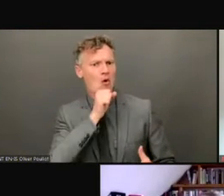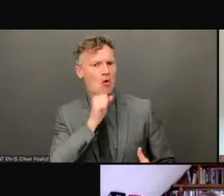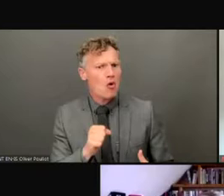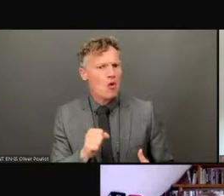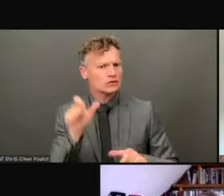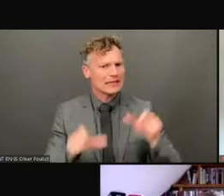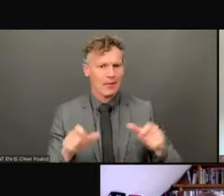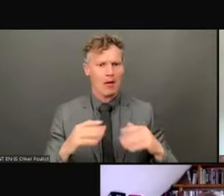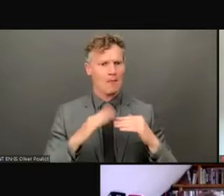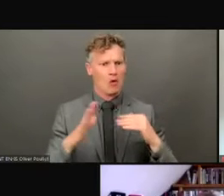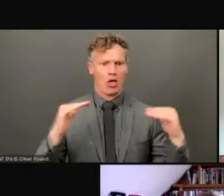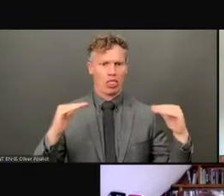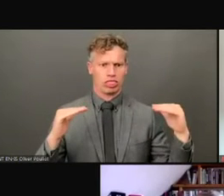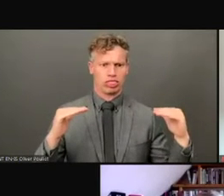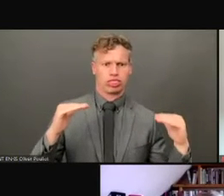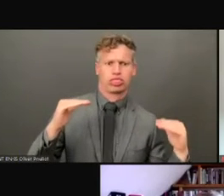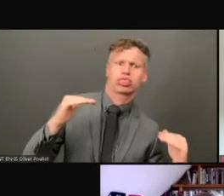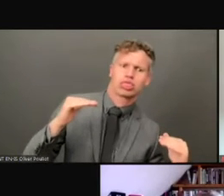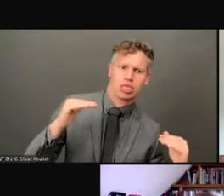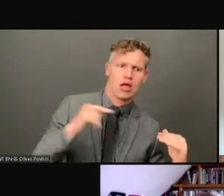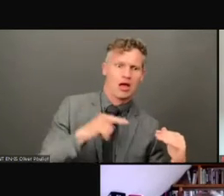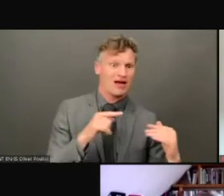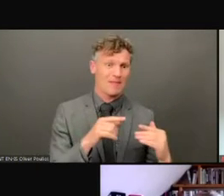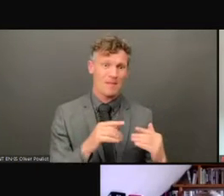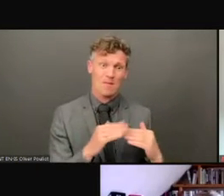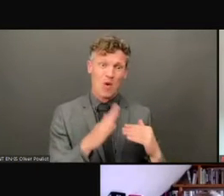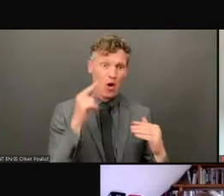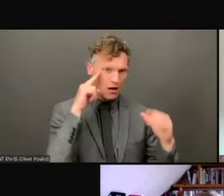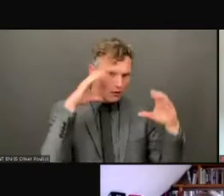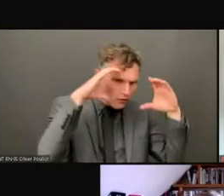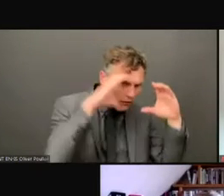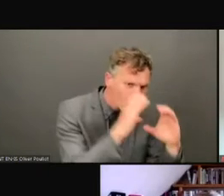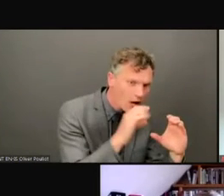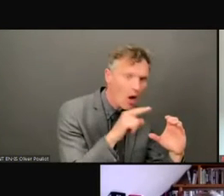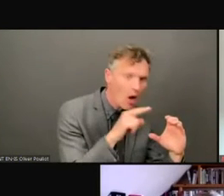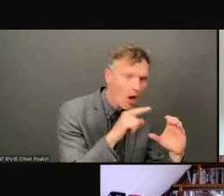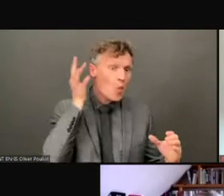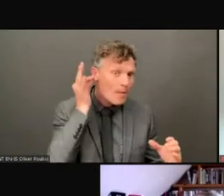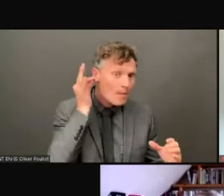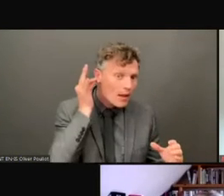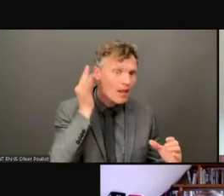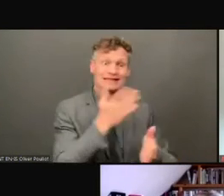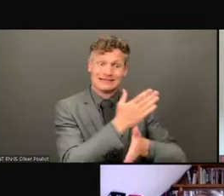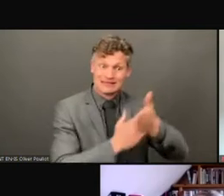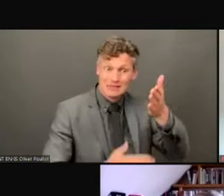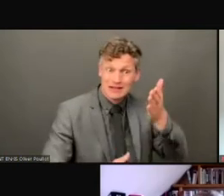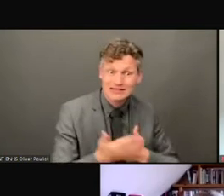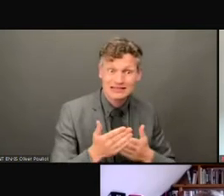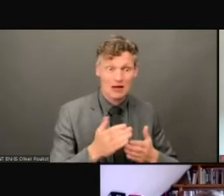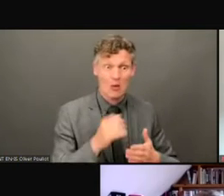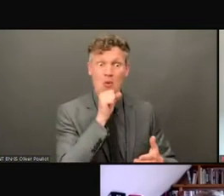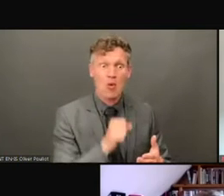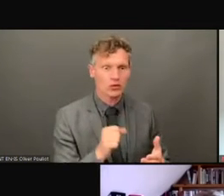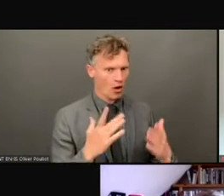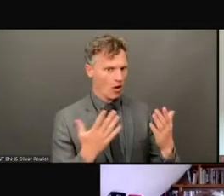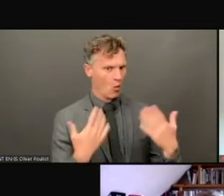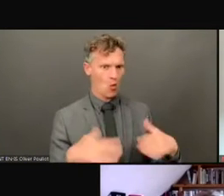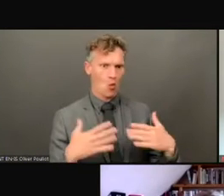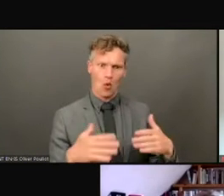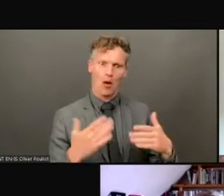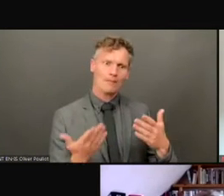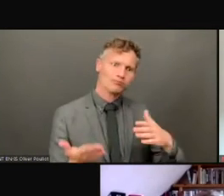older women and older persons with disabilities, and persons with disabilities of all ages. It is therefore timely to